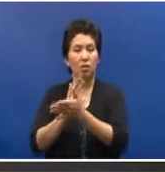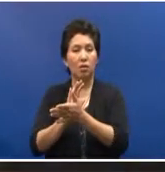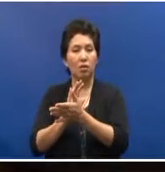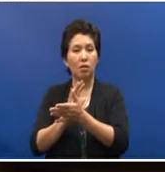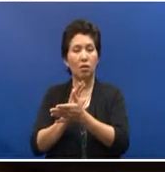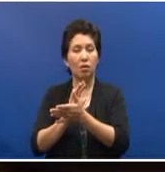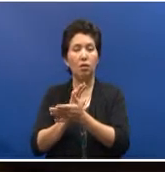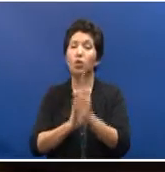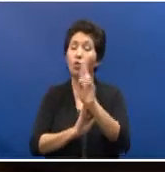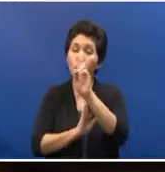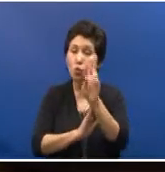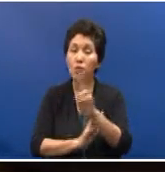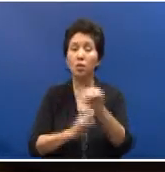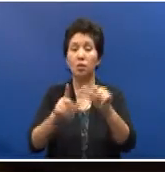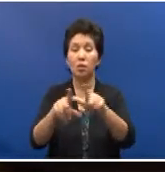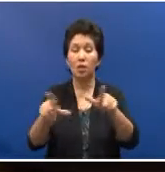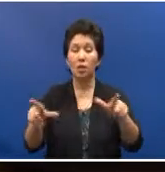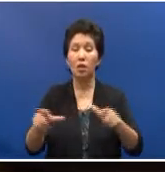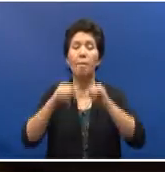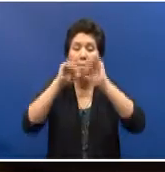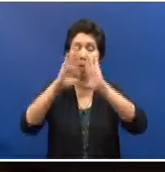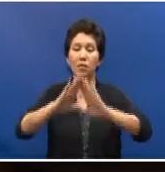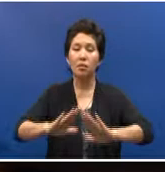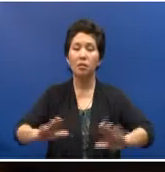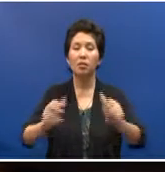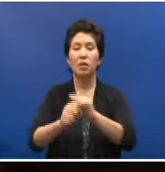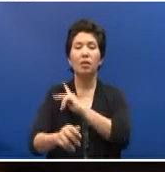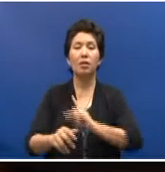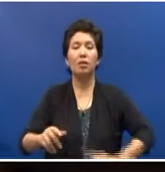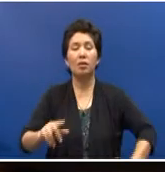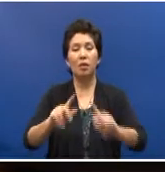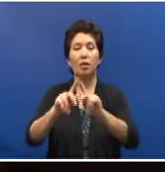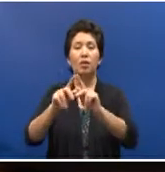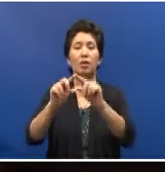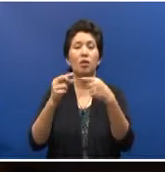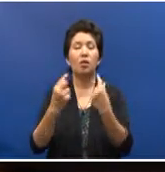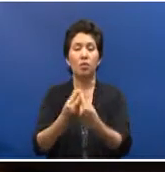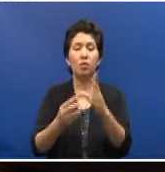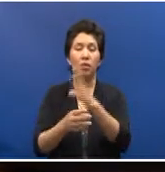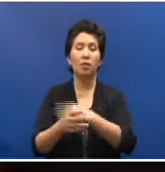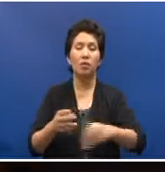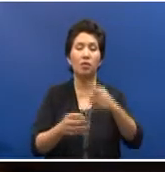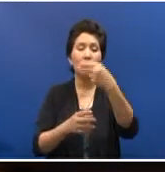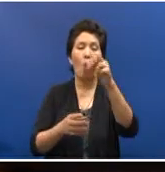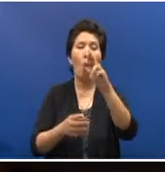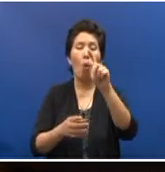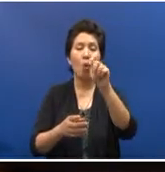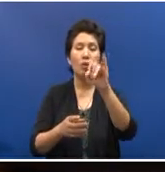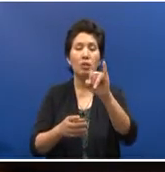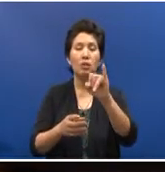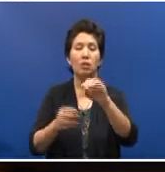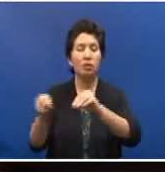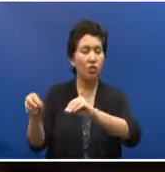are merely using the land with the blessing of their kin group. Saying that horticulturists practice